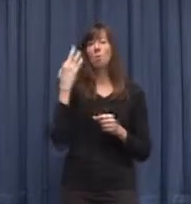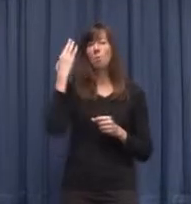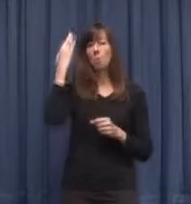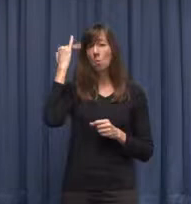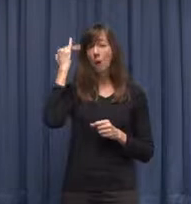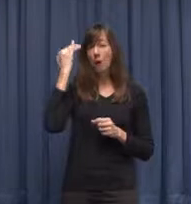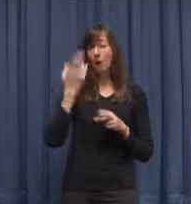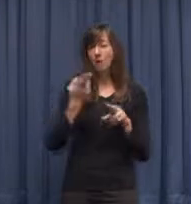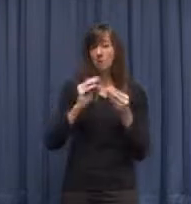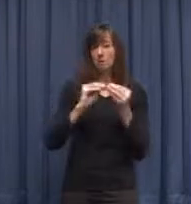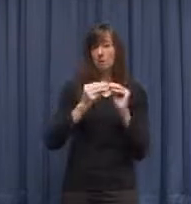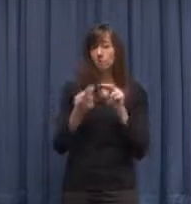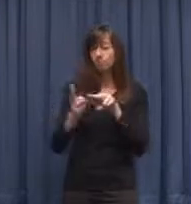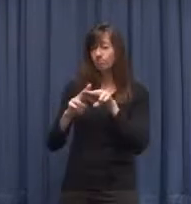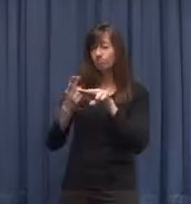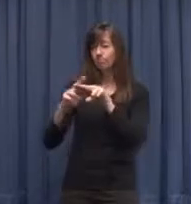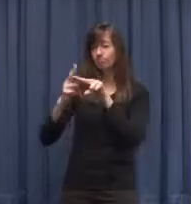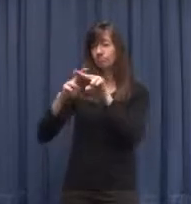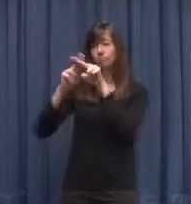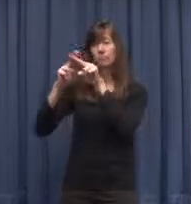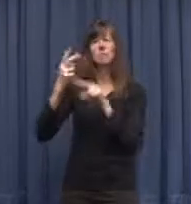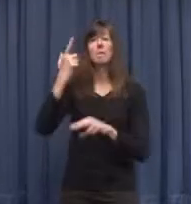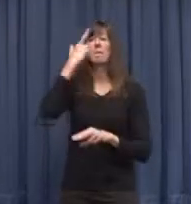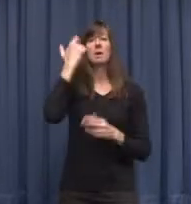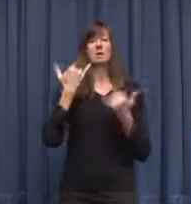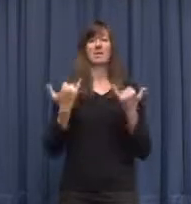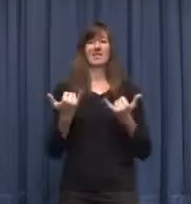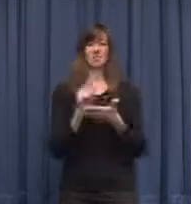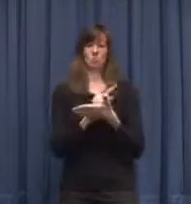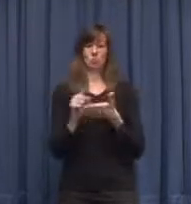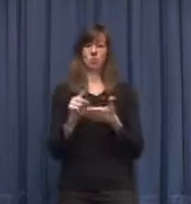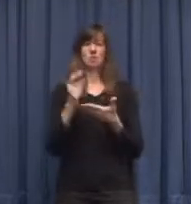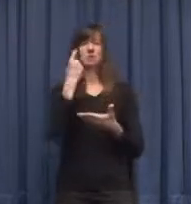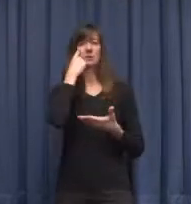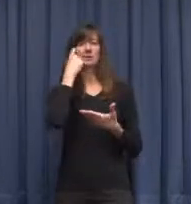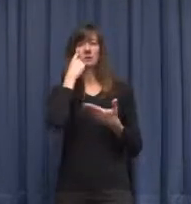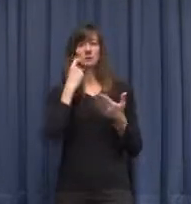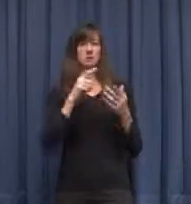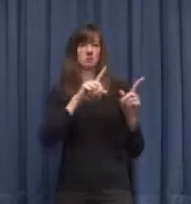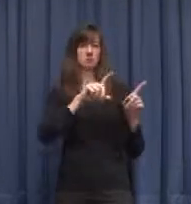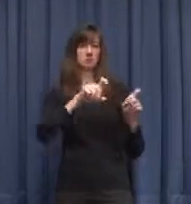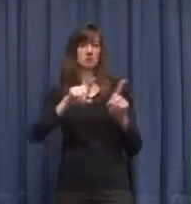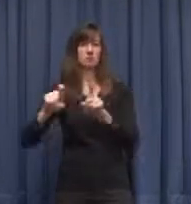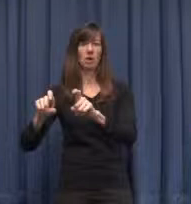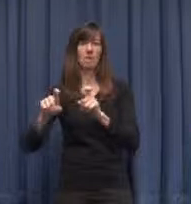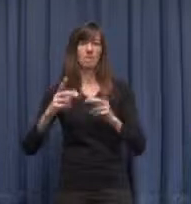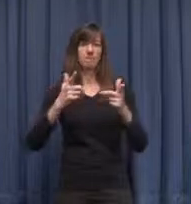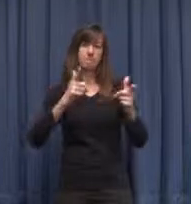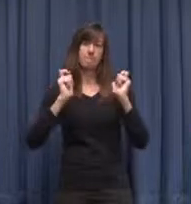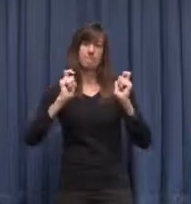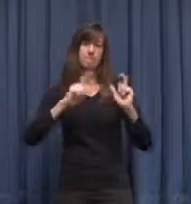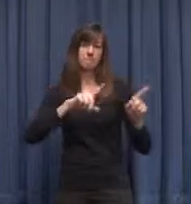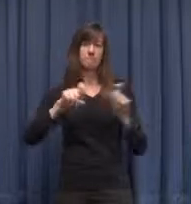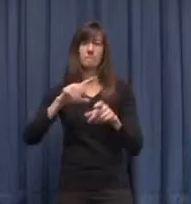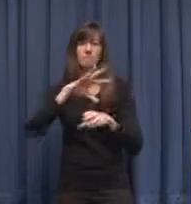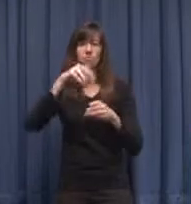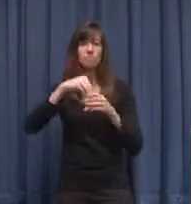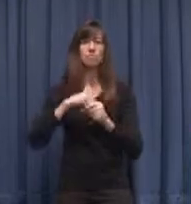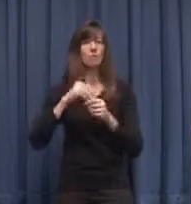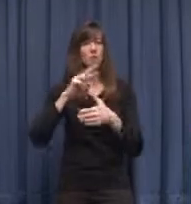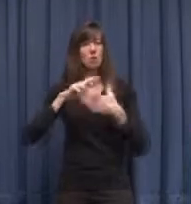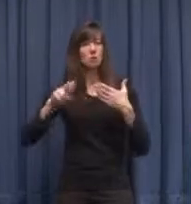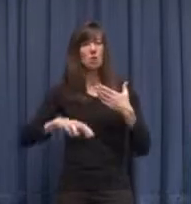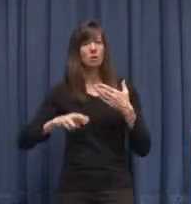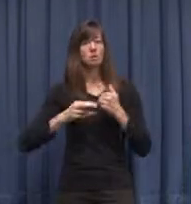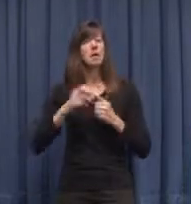that we've added just this week started counting these rapid tests in our results. They are still very much